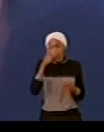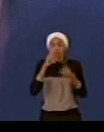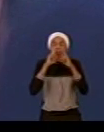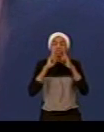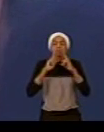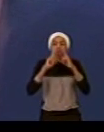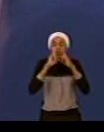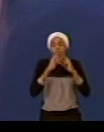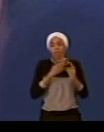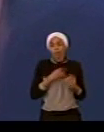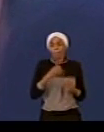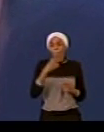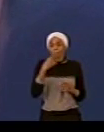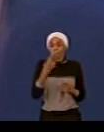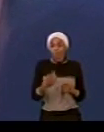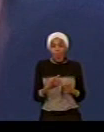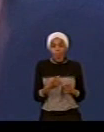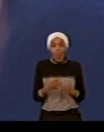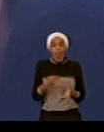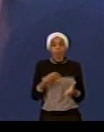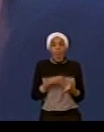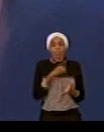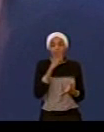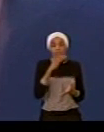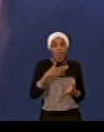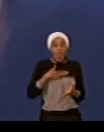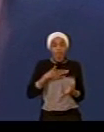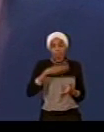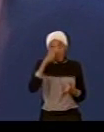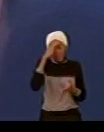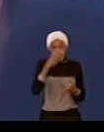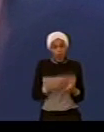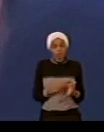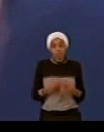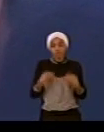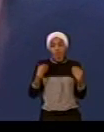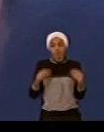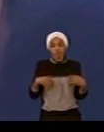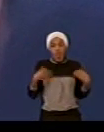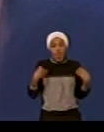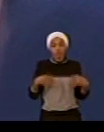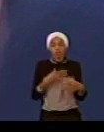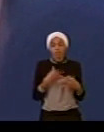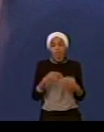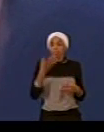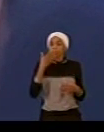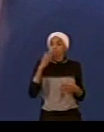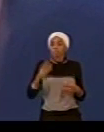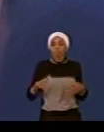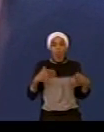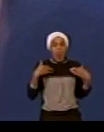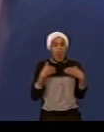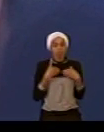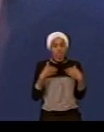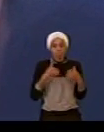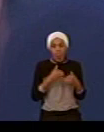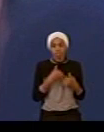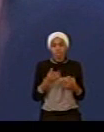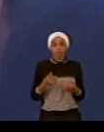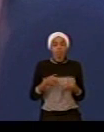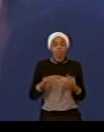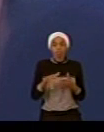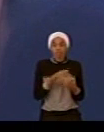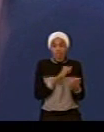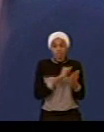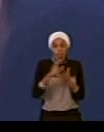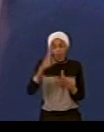said, It is my son's coat. An evil beast hath devoured him. Joseph is without